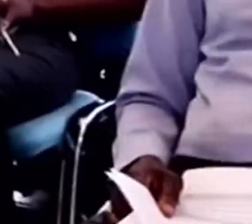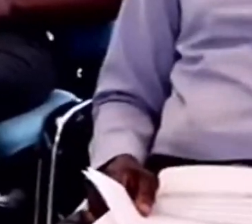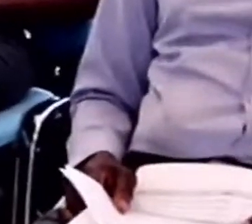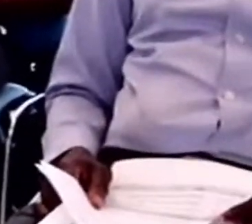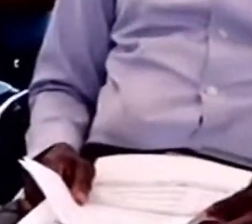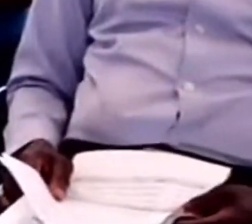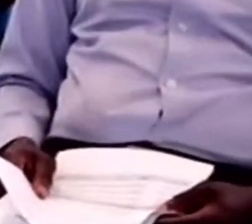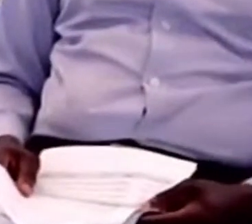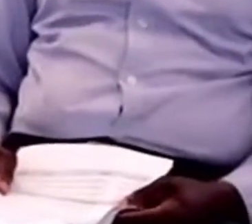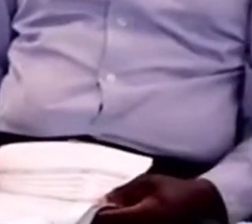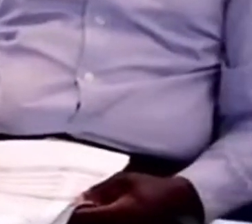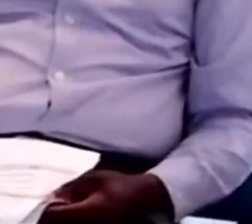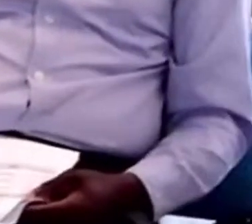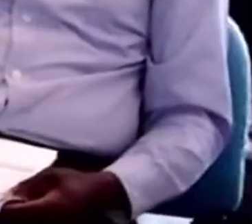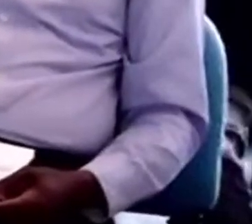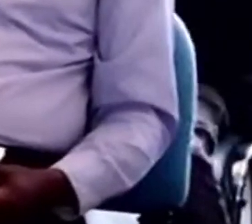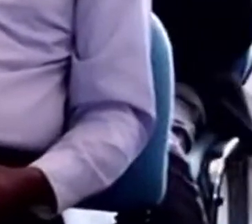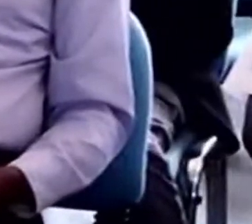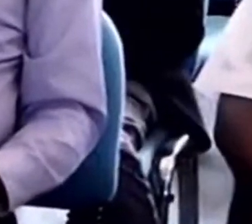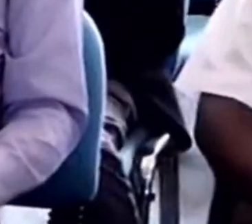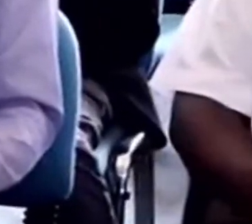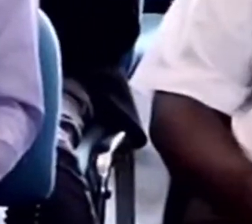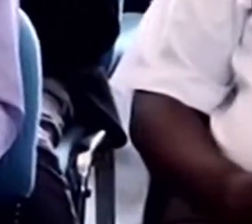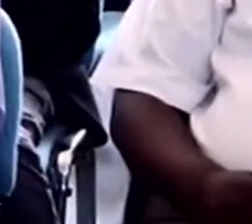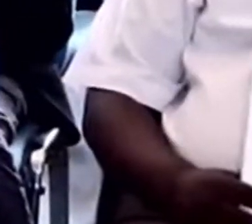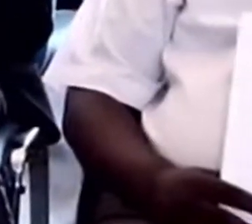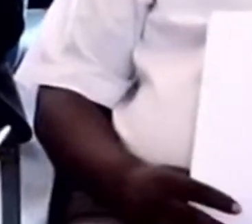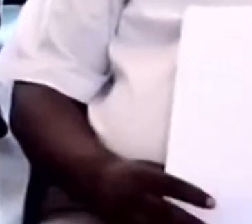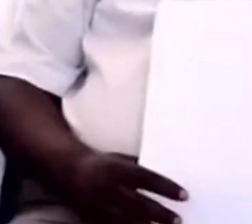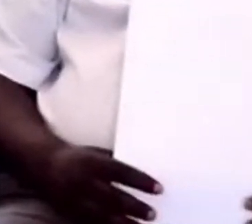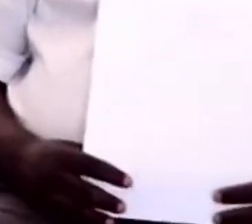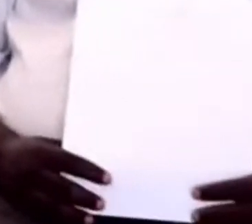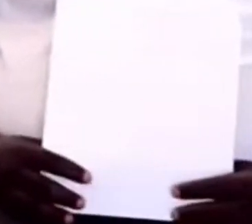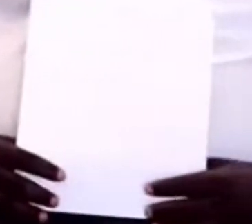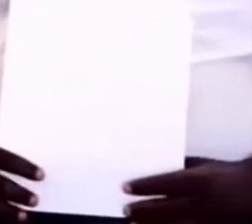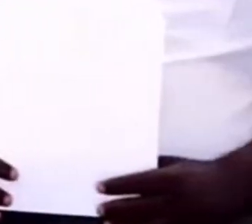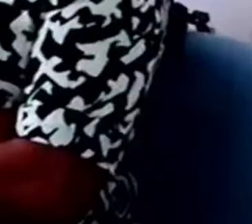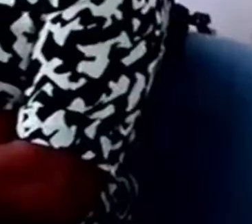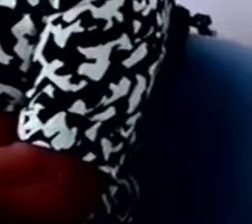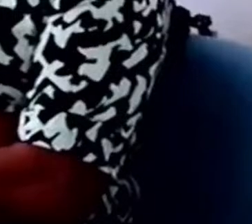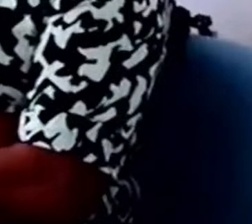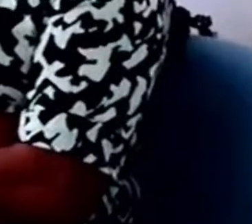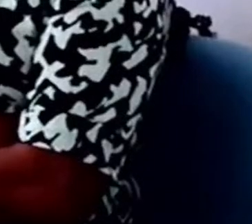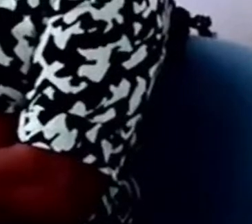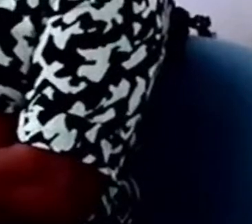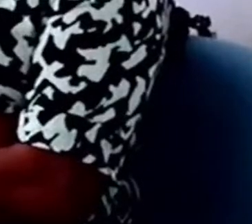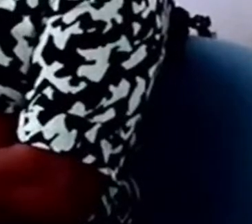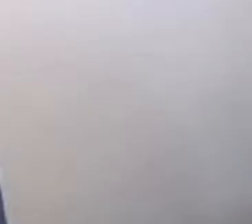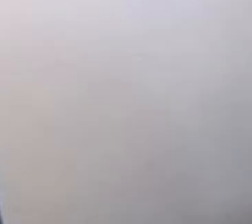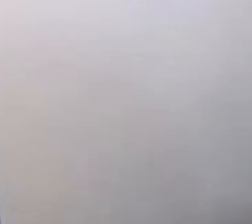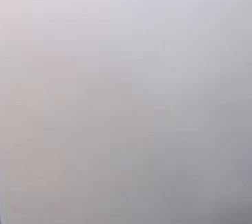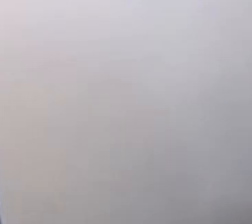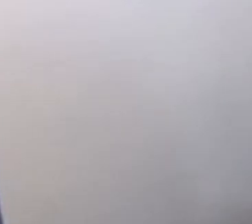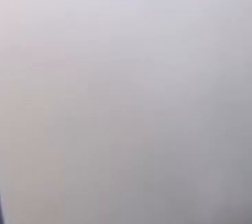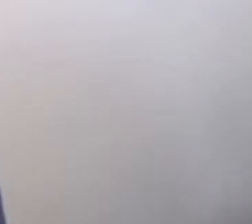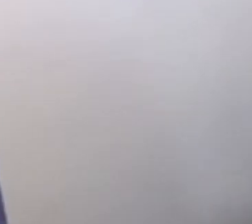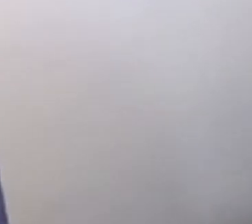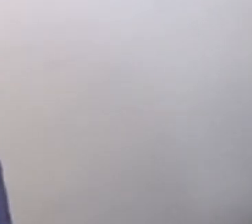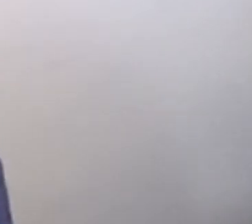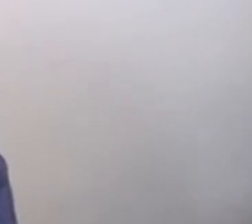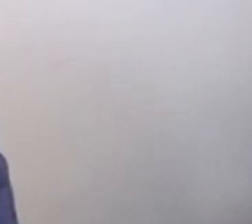at Parliament Buildings from 21st to 24th November 2023. The research fair was divided in